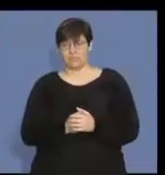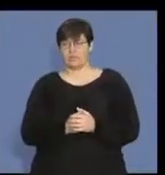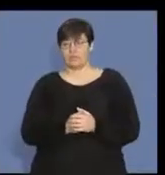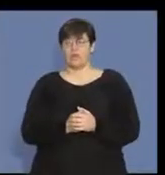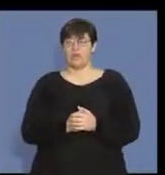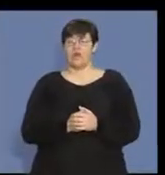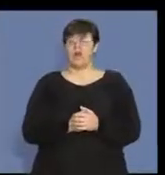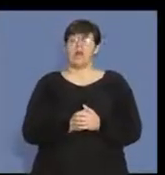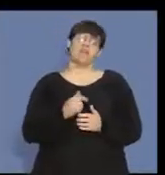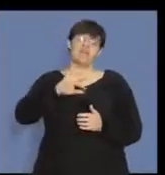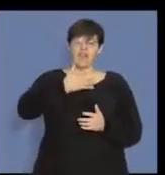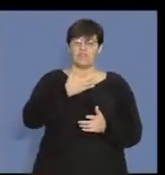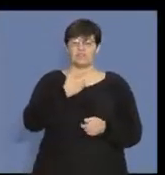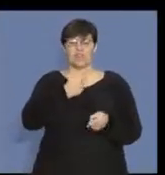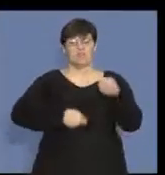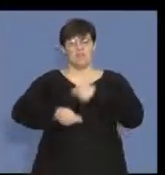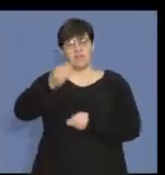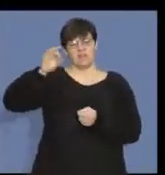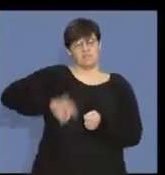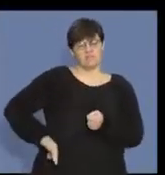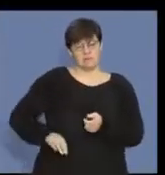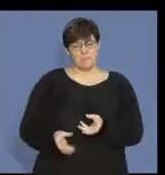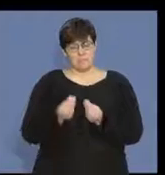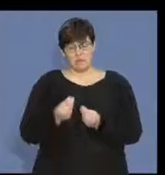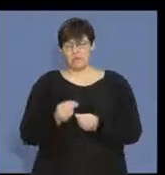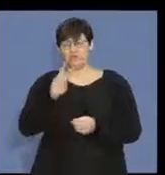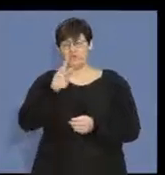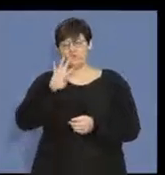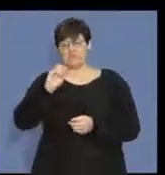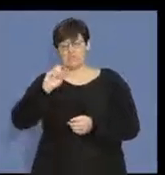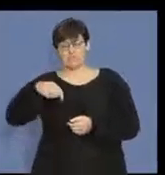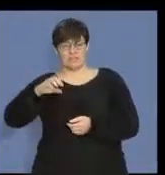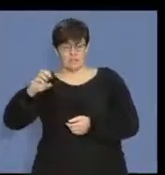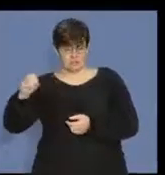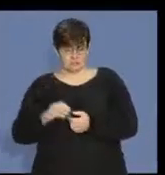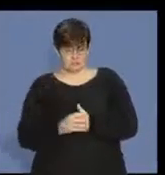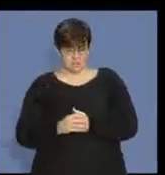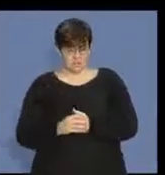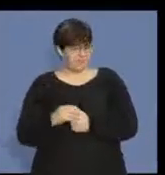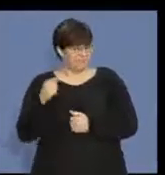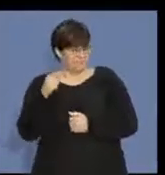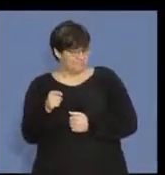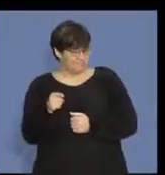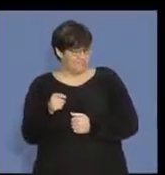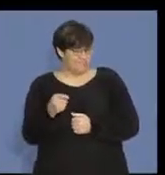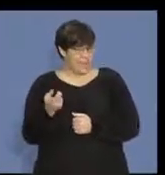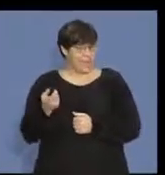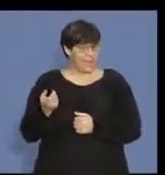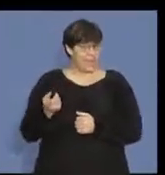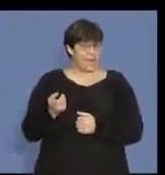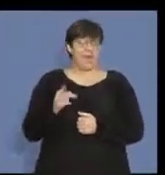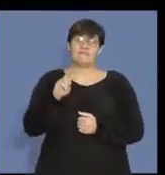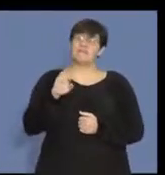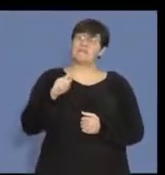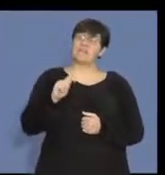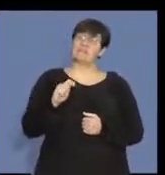The average turnover we've mentioned was 240,000 Rand. Explain if the business would benefit if it